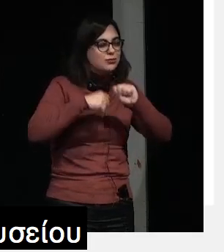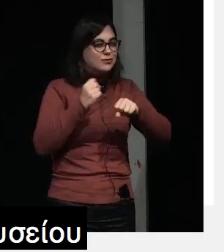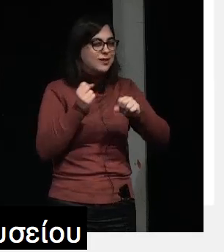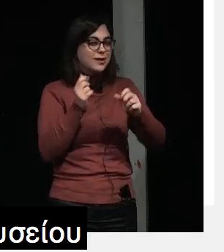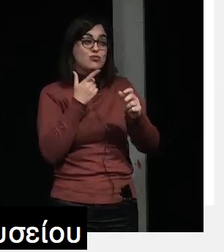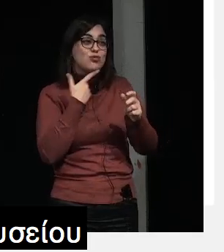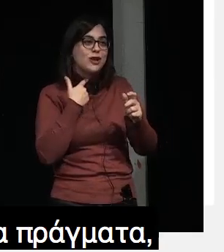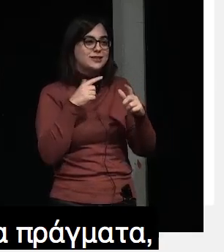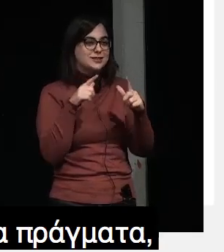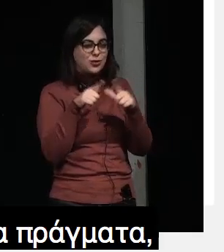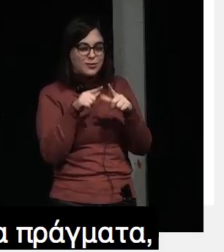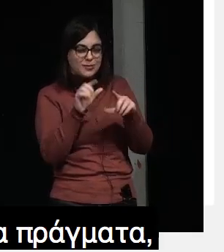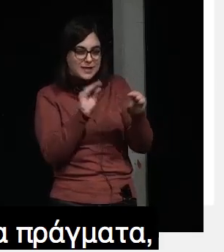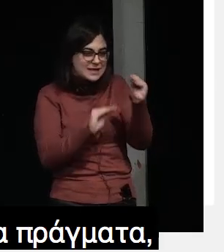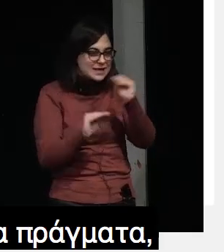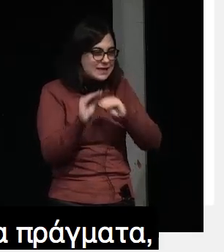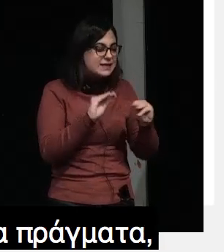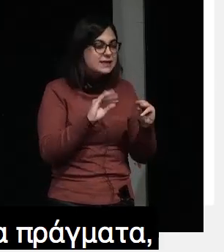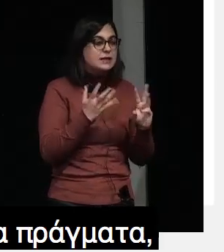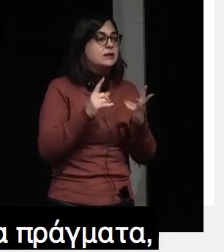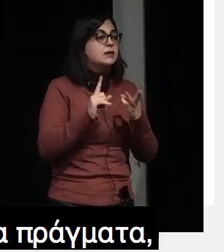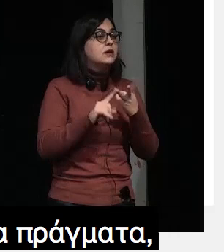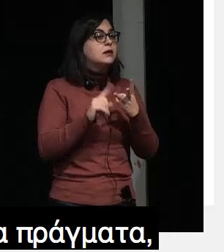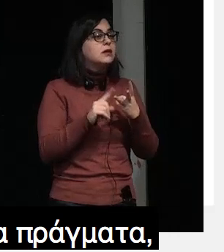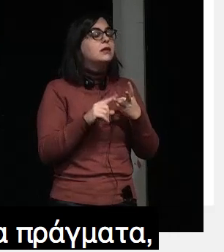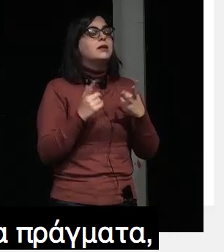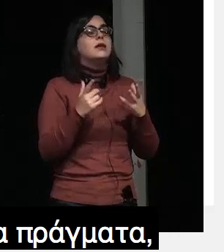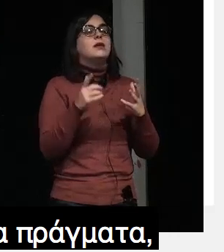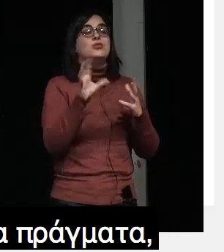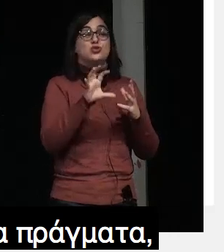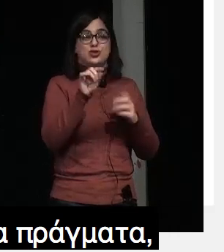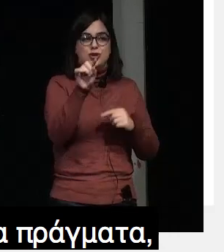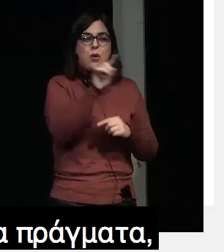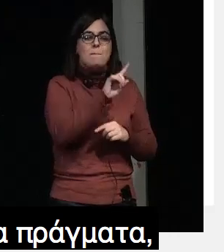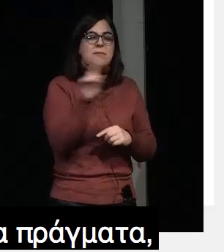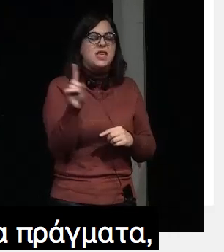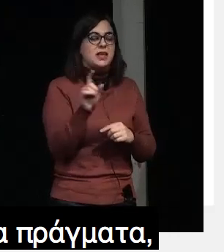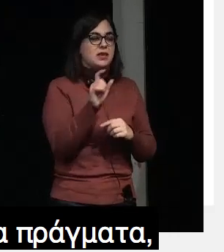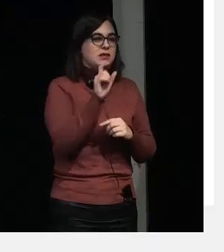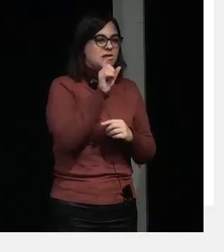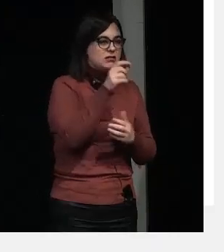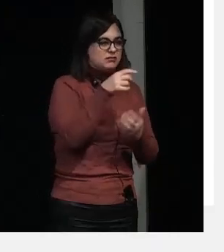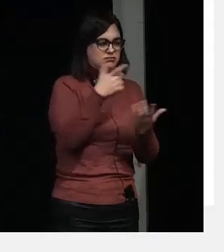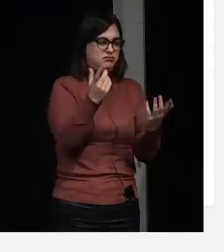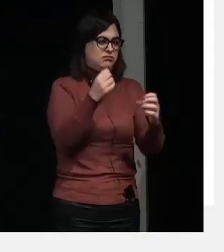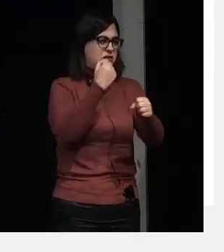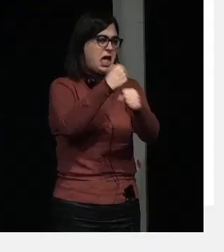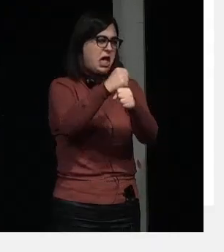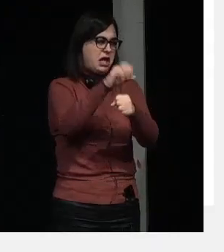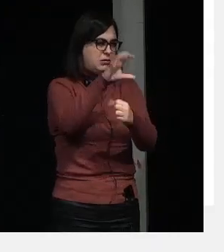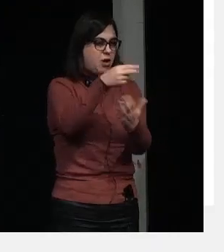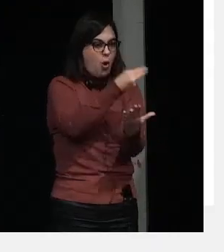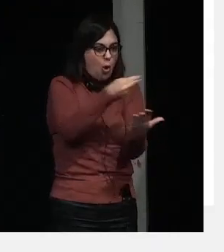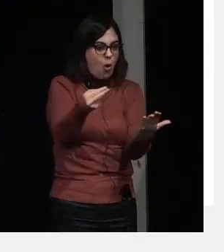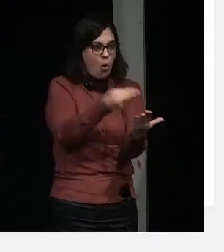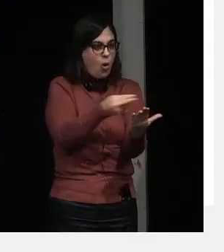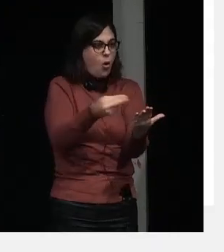within the museum is not using as much words to describe things, but I'm sorry, I'm